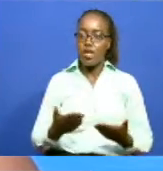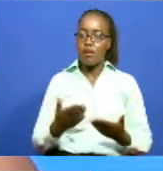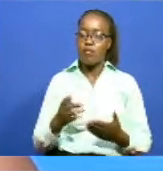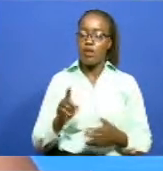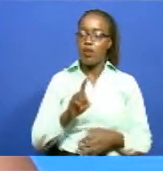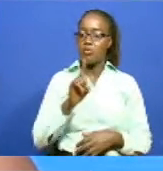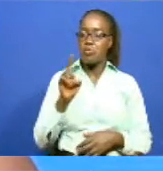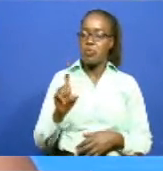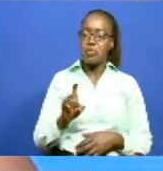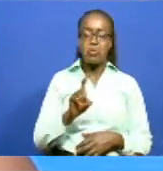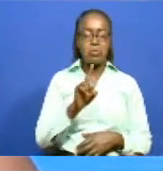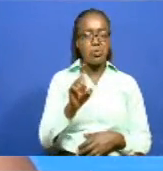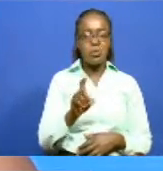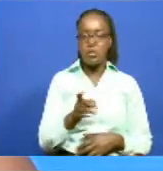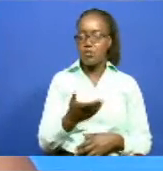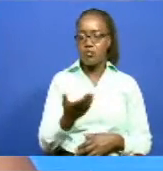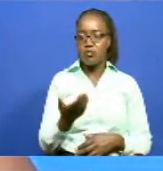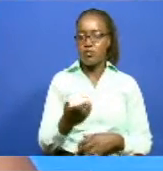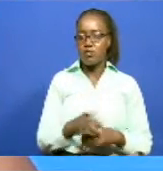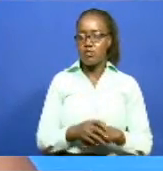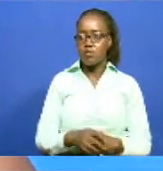session.